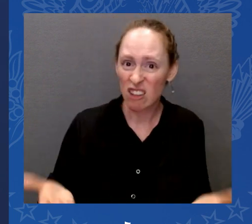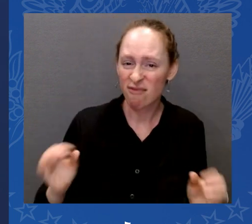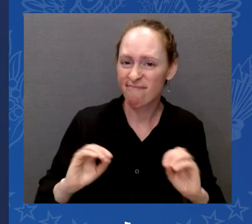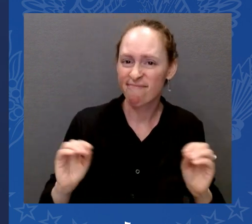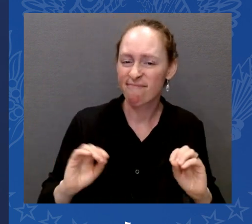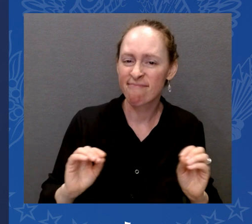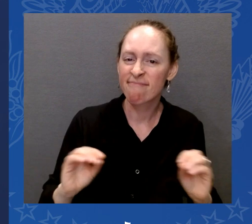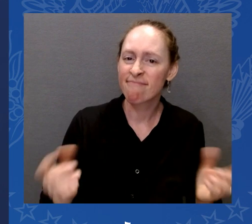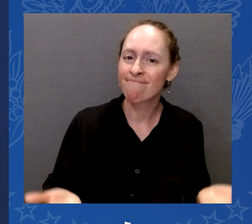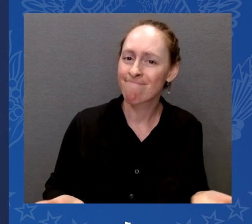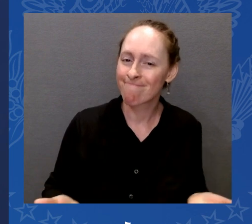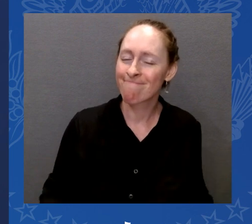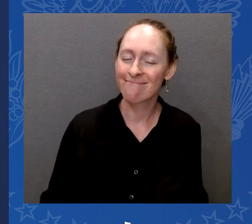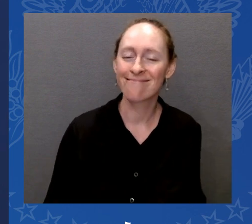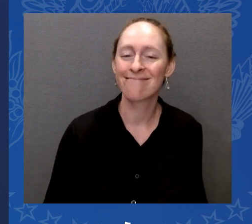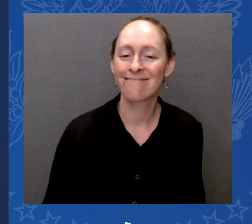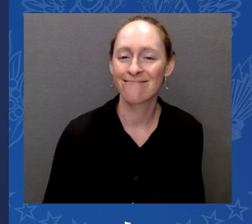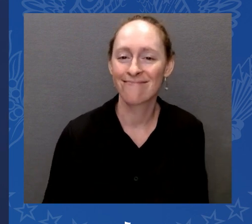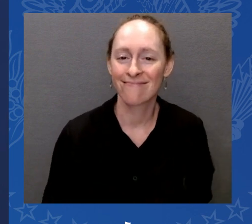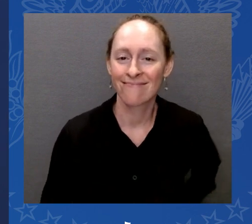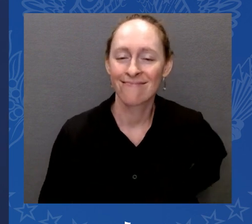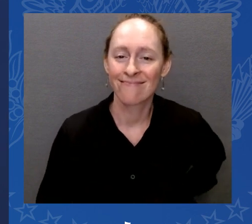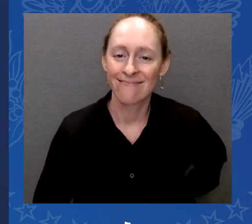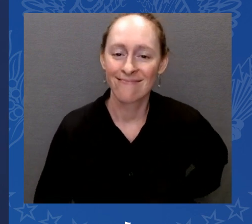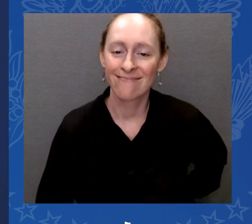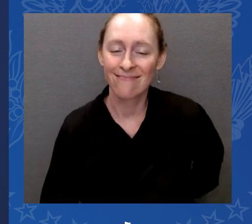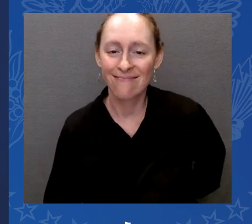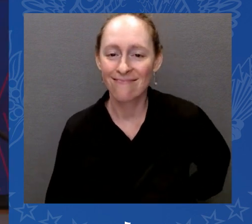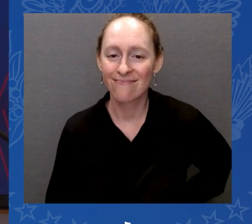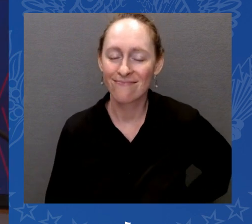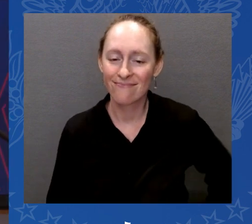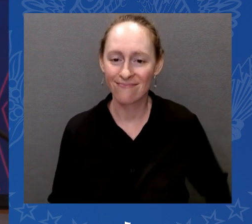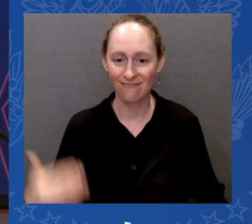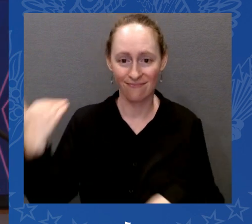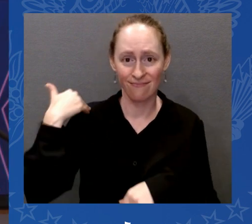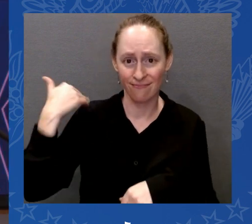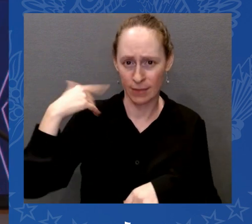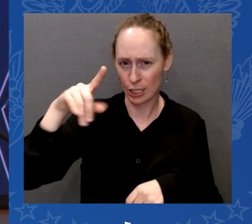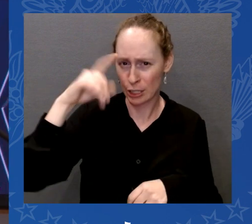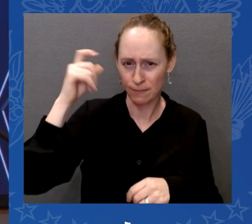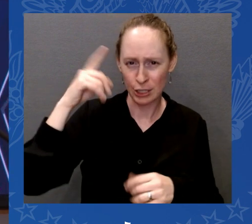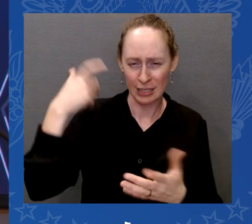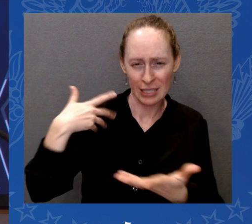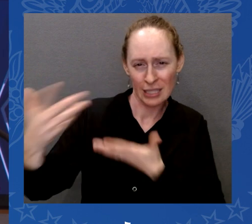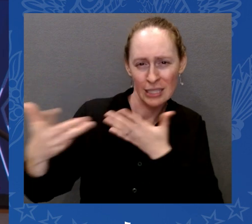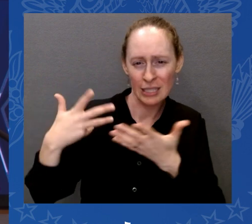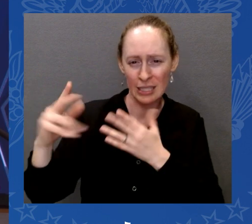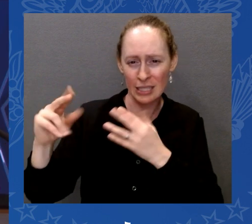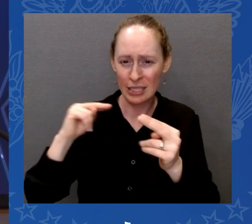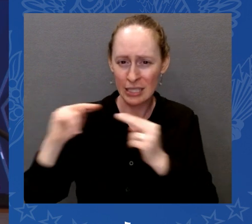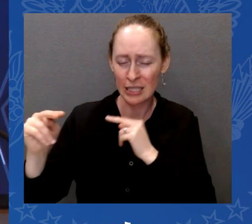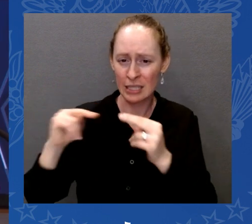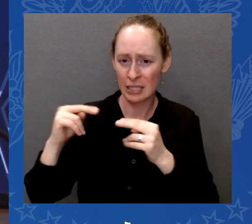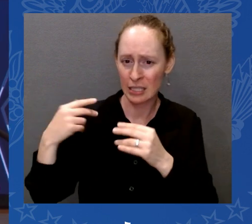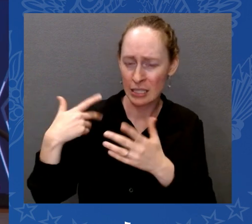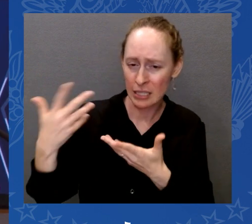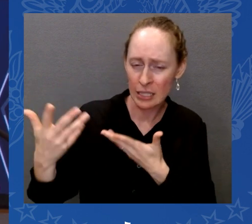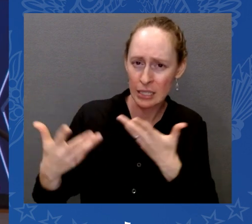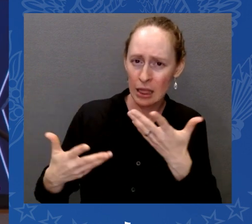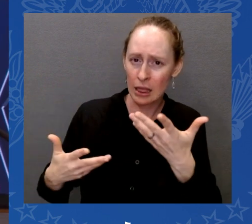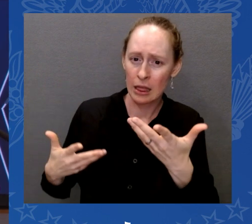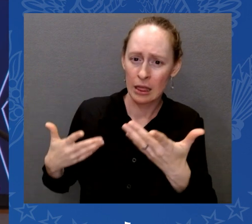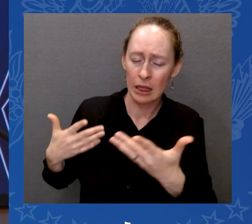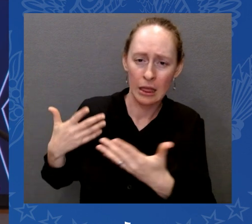but dead over the summer. But President Biden and I knew the stakes were too high for the country to let the bill